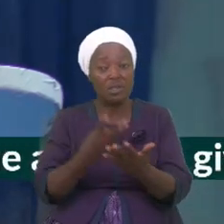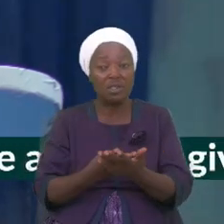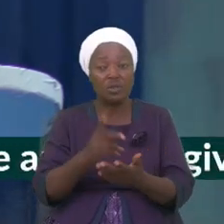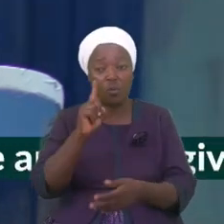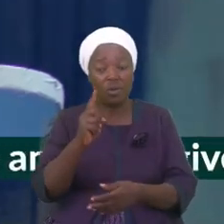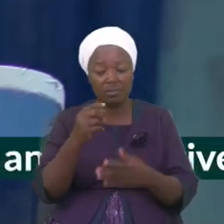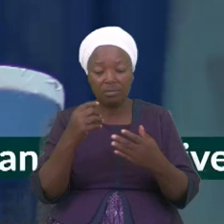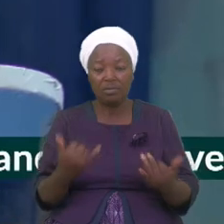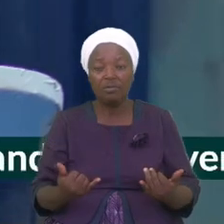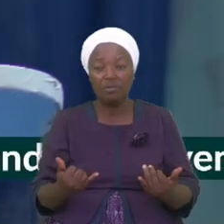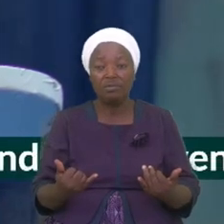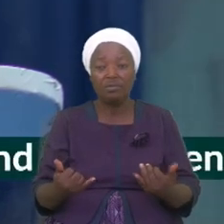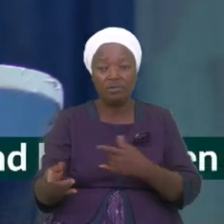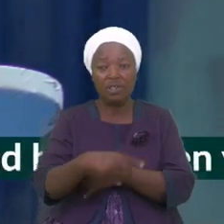day.